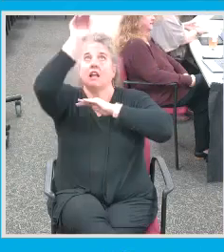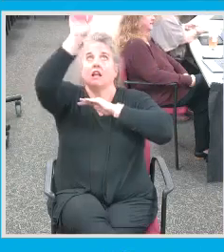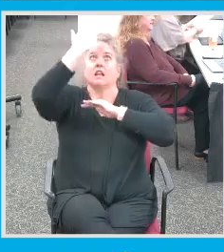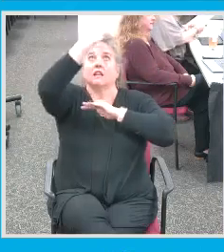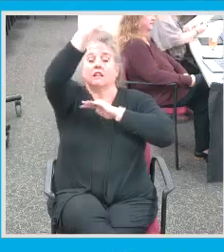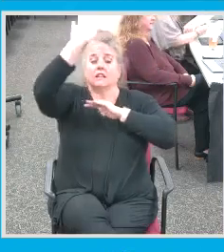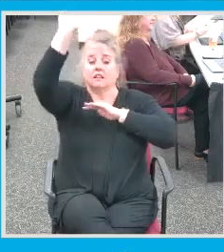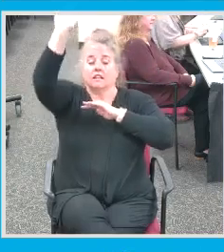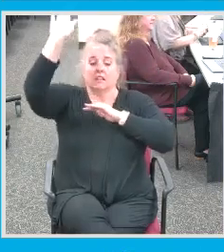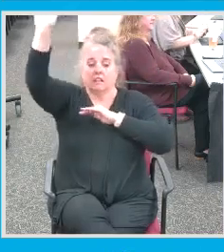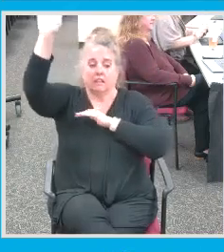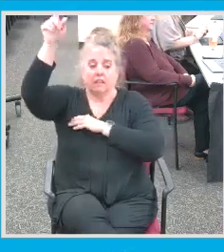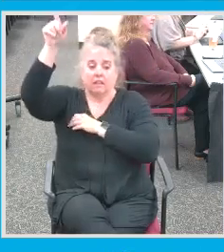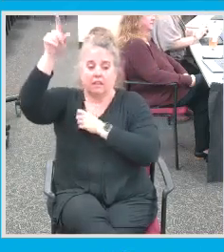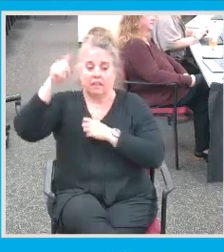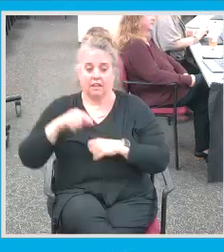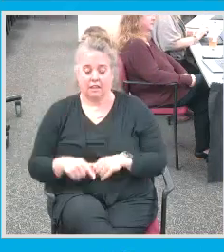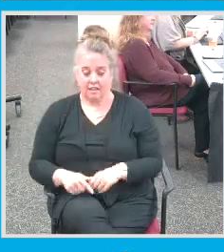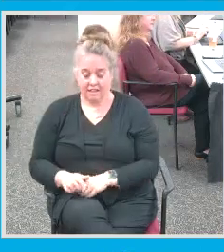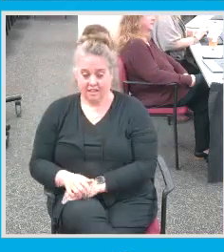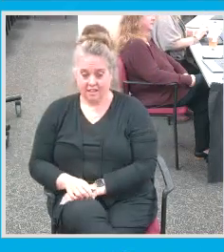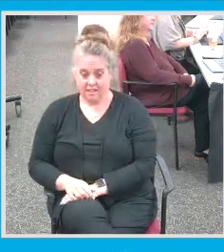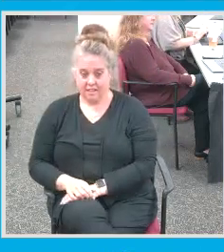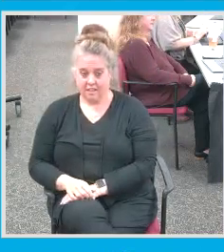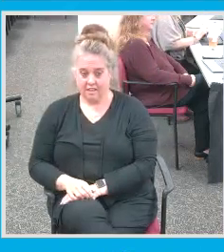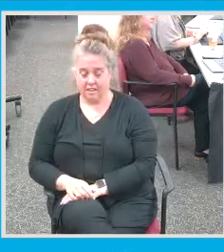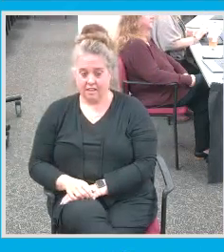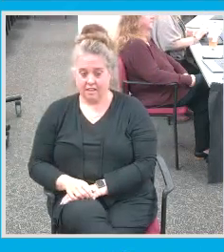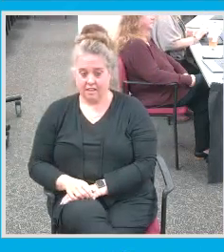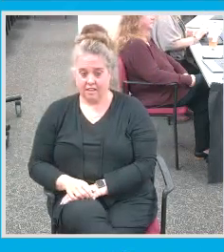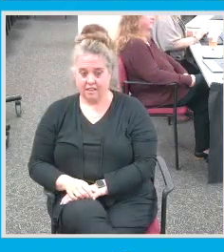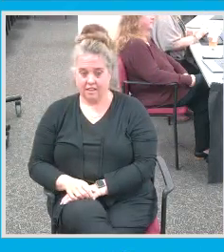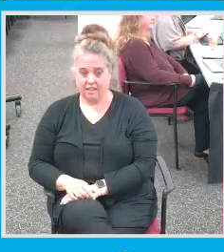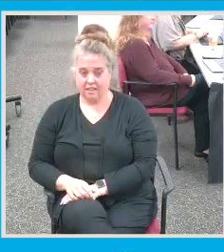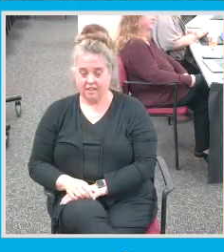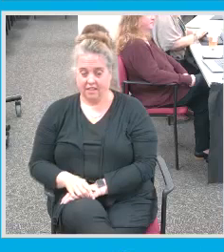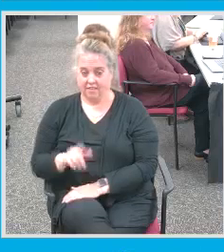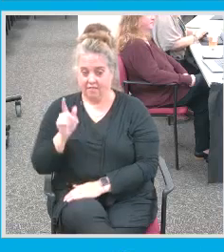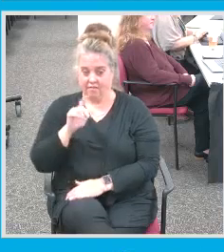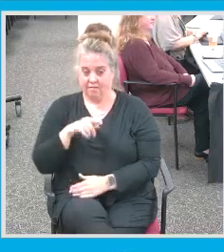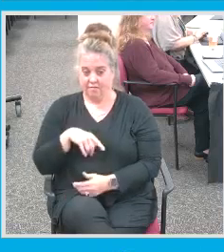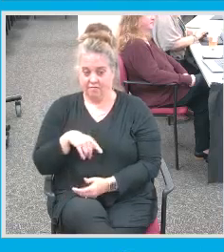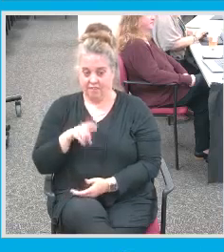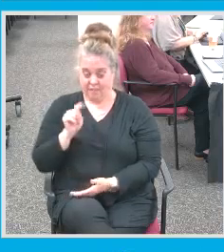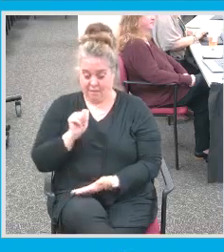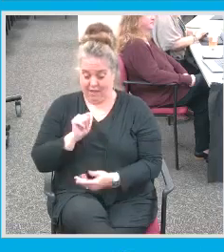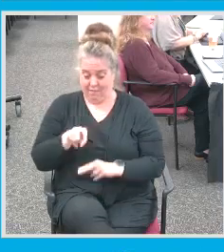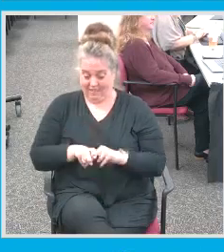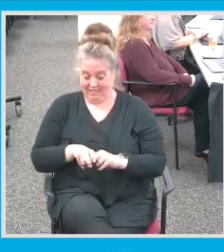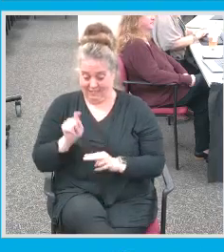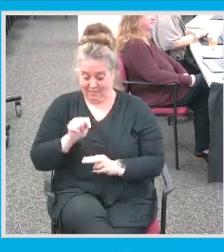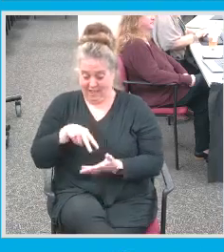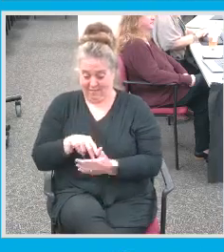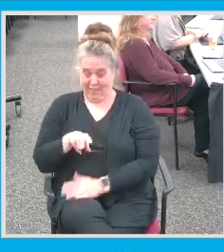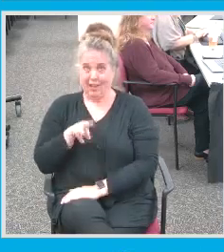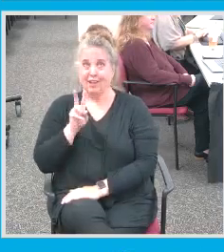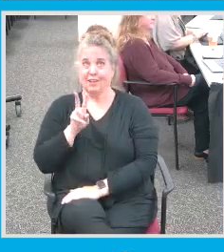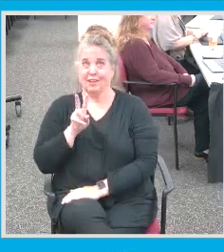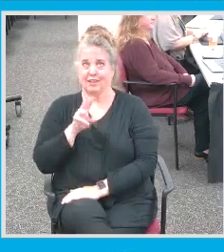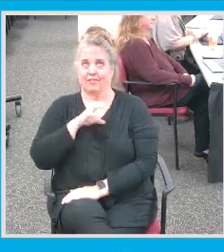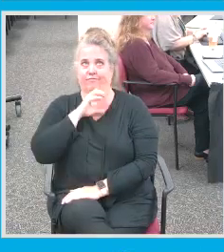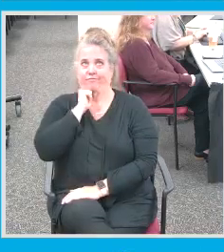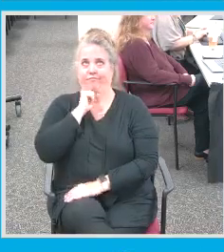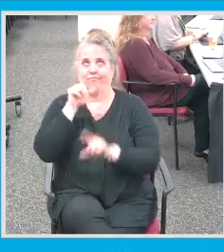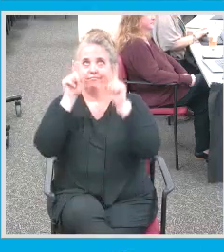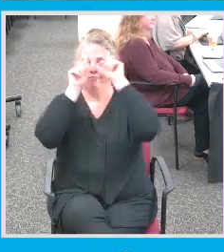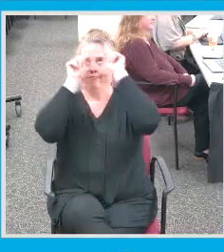kids were standing on the urinals to put their vape pens up, they'd see the message about don't vape and the harms of vaping and things like that. Dave, go ahead.